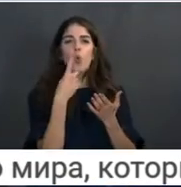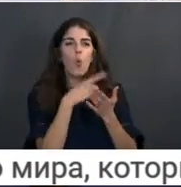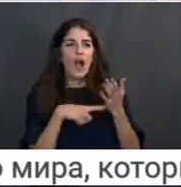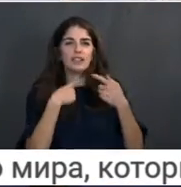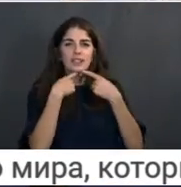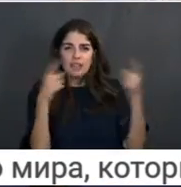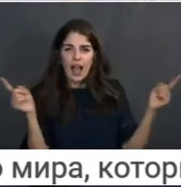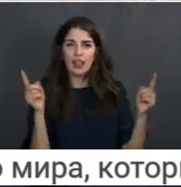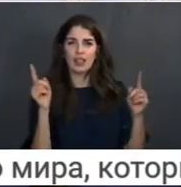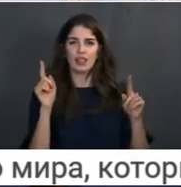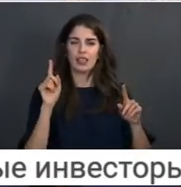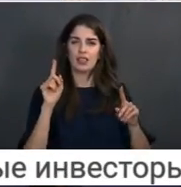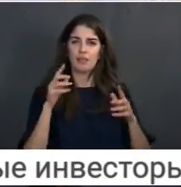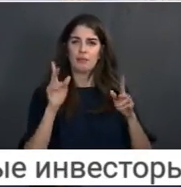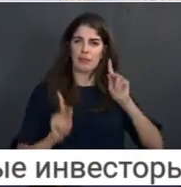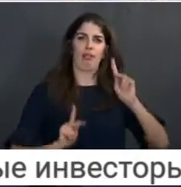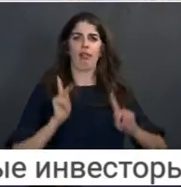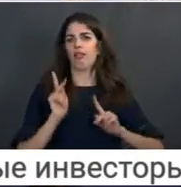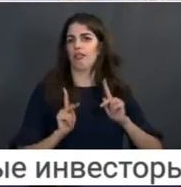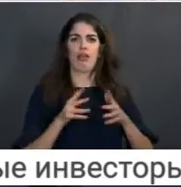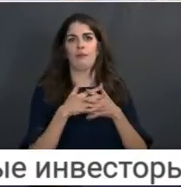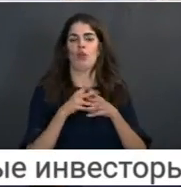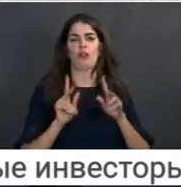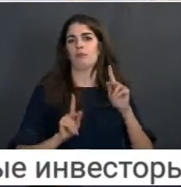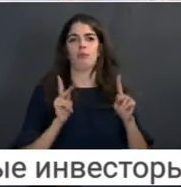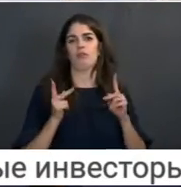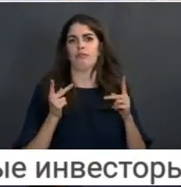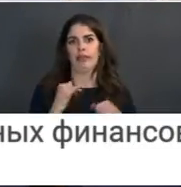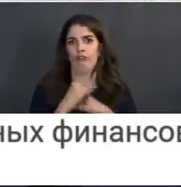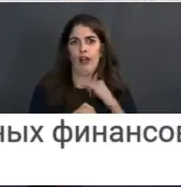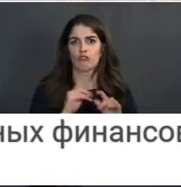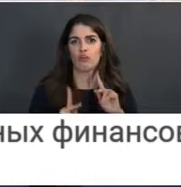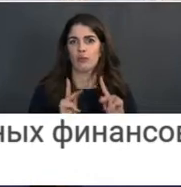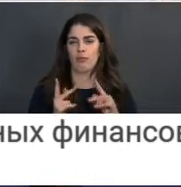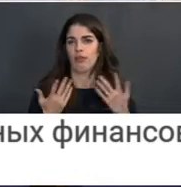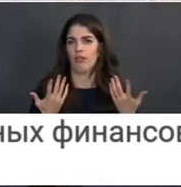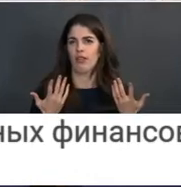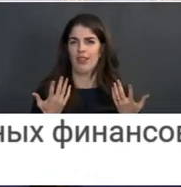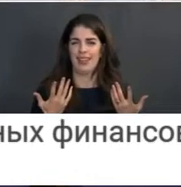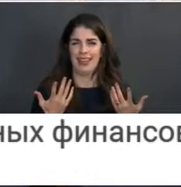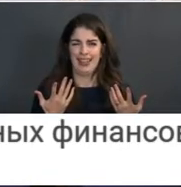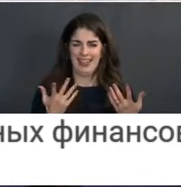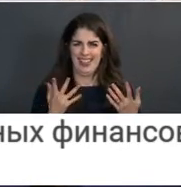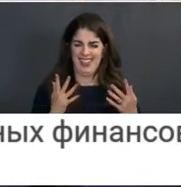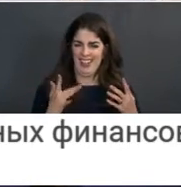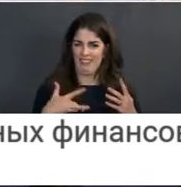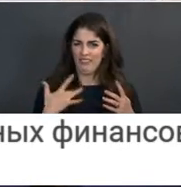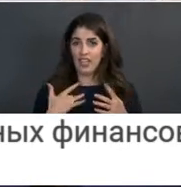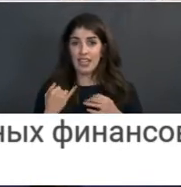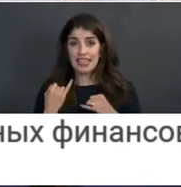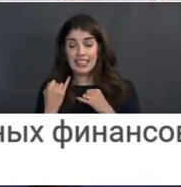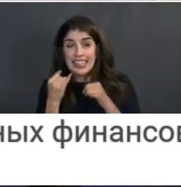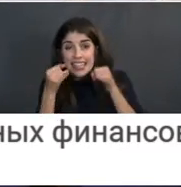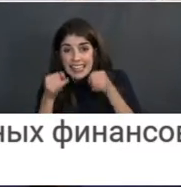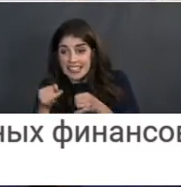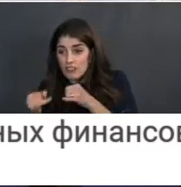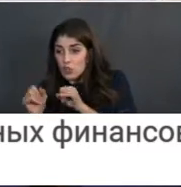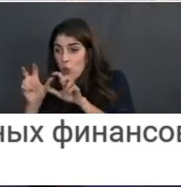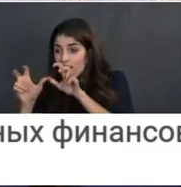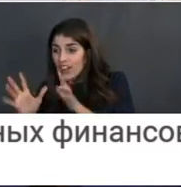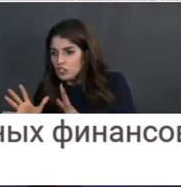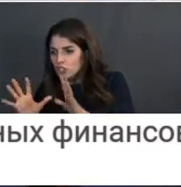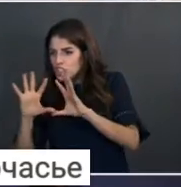public and people around the world that, in large cases, individual investors acting collectively against large